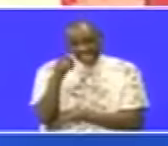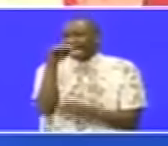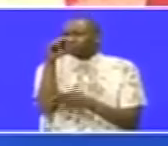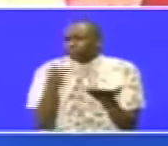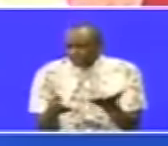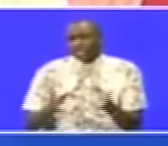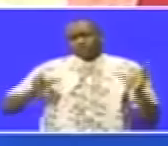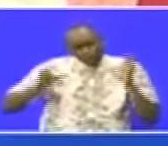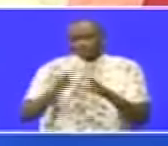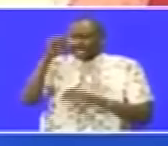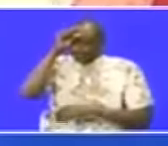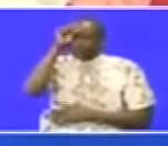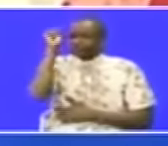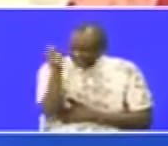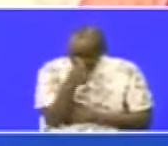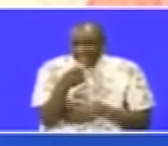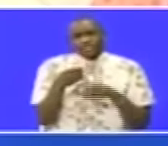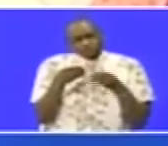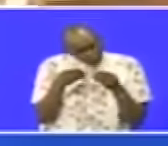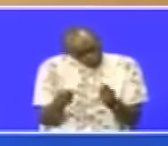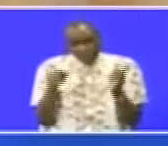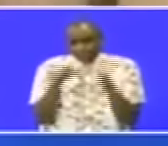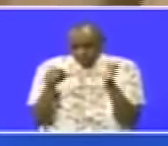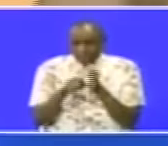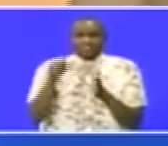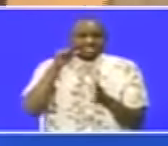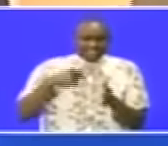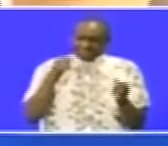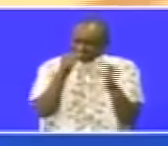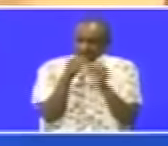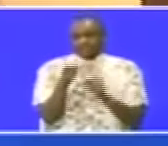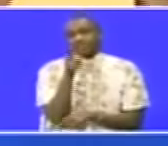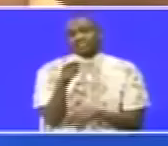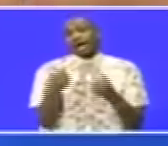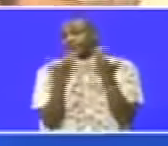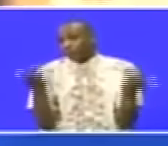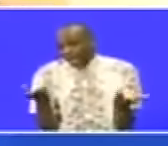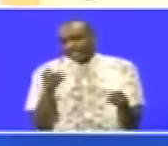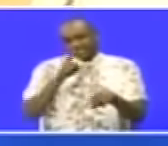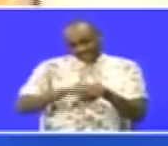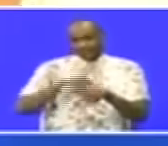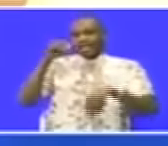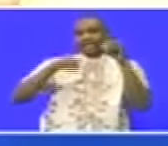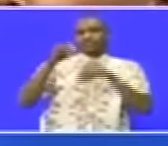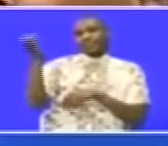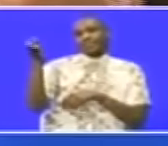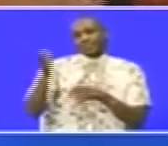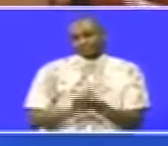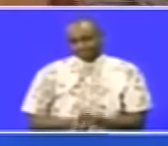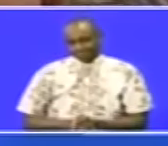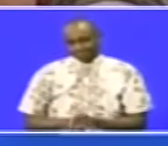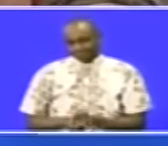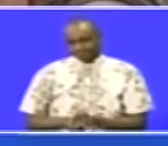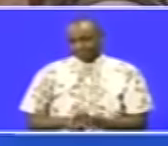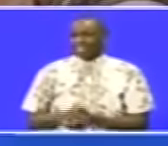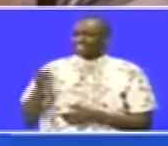to compel the government of Kenya to address the sexual and gender-based violence that occurred during the post-election violence. These are the